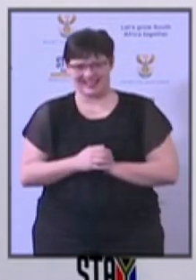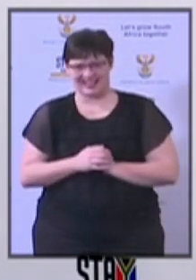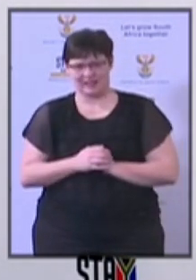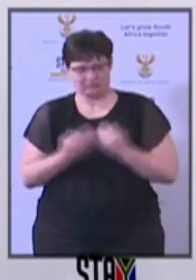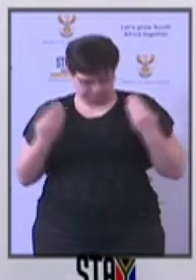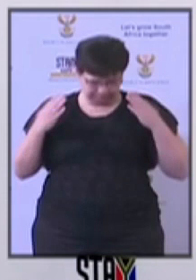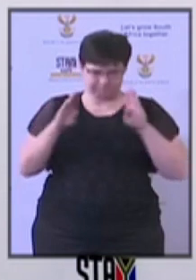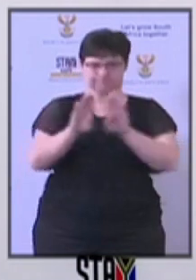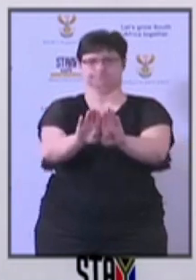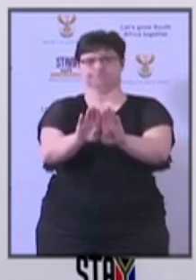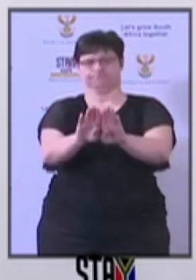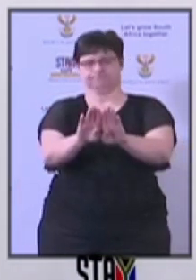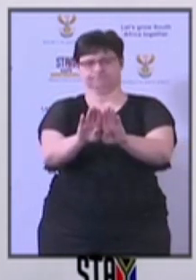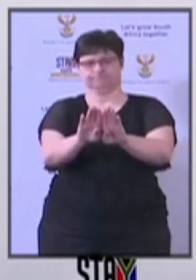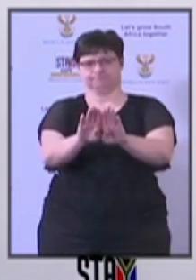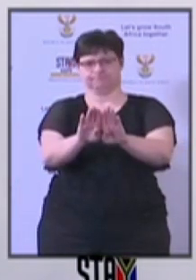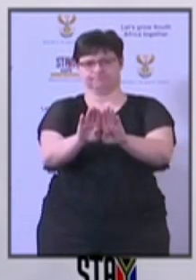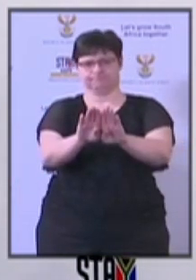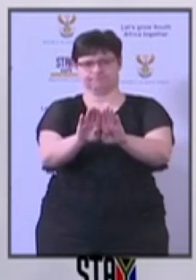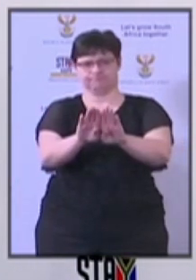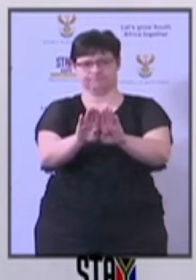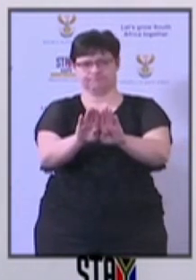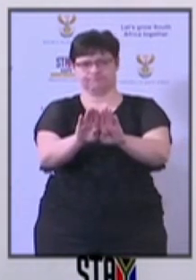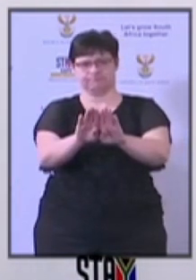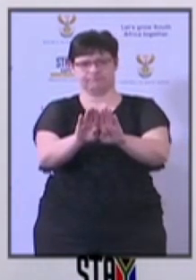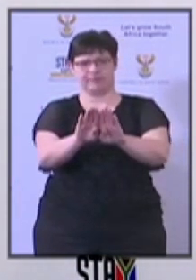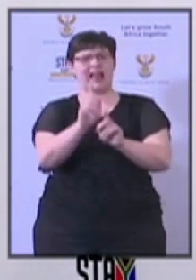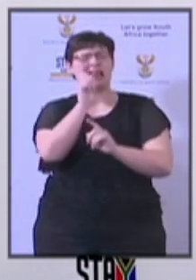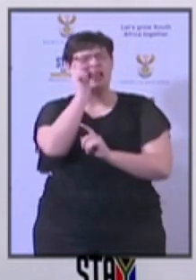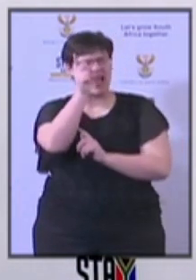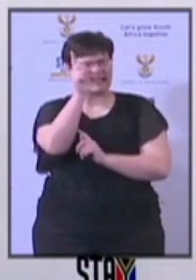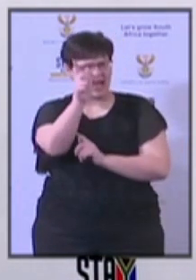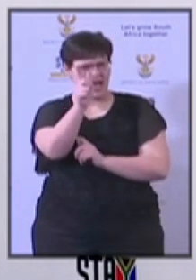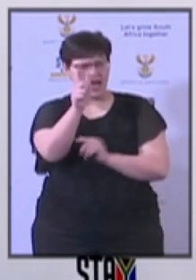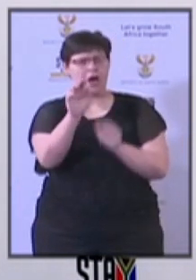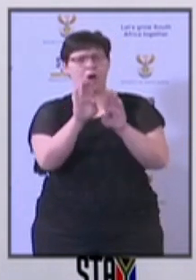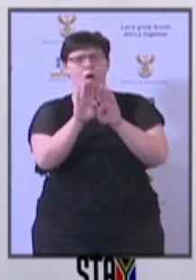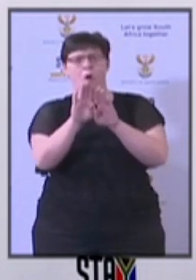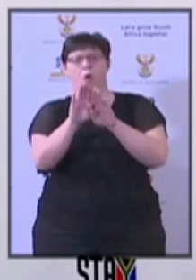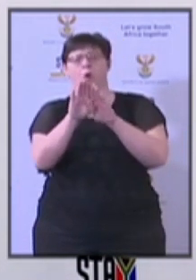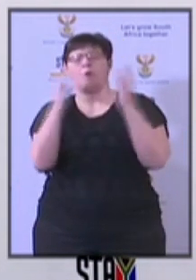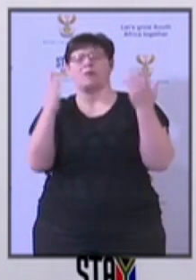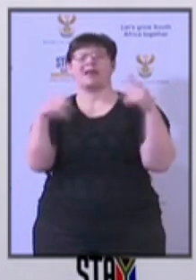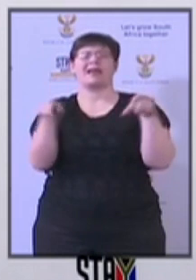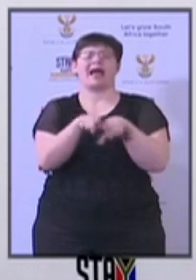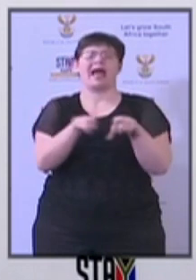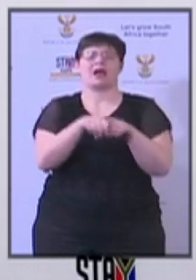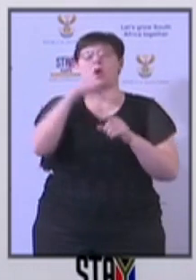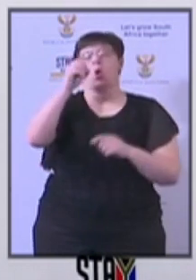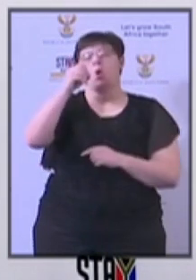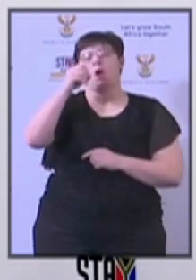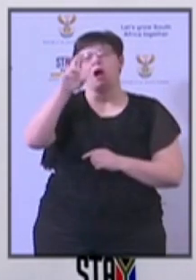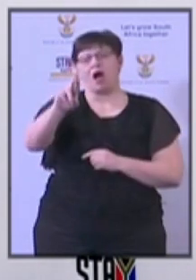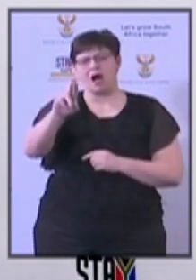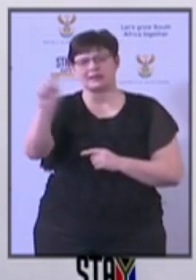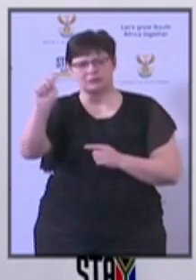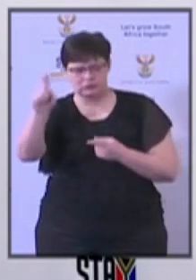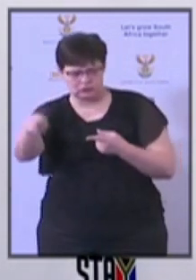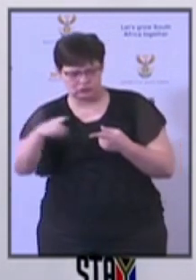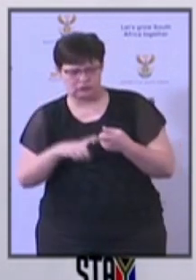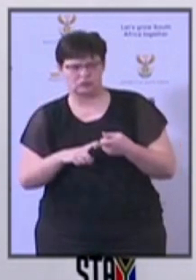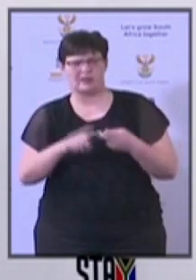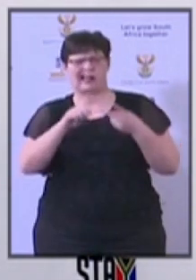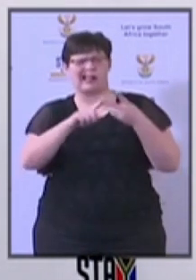were closed. And then later on, we opened the big ones like OR Tambo, etc.,